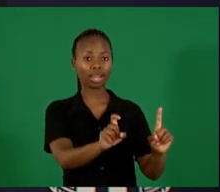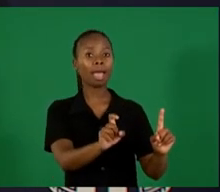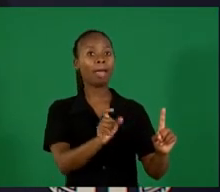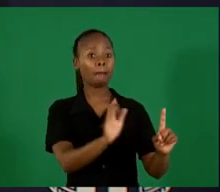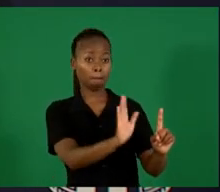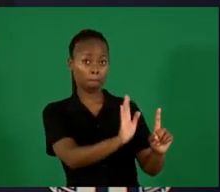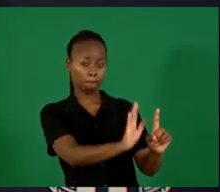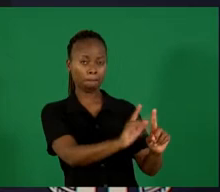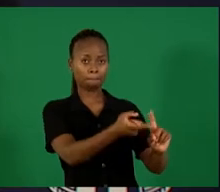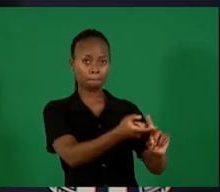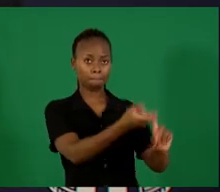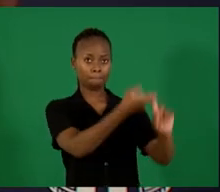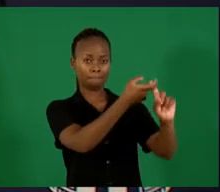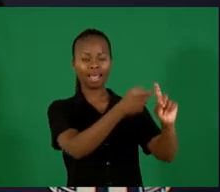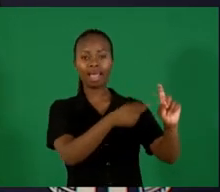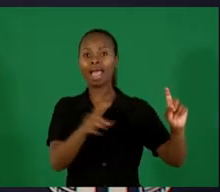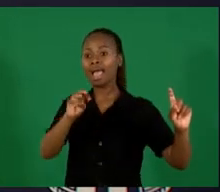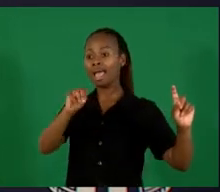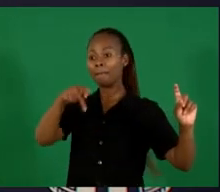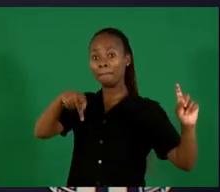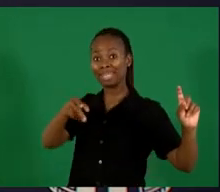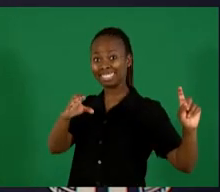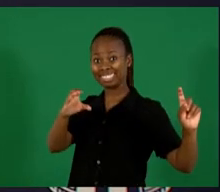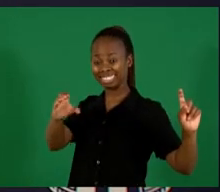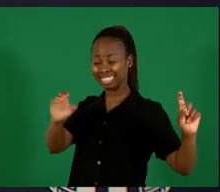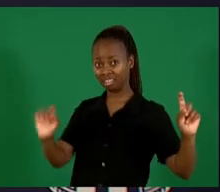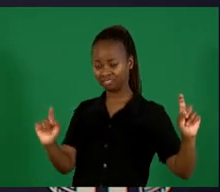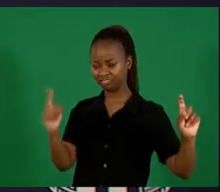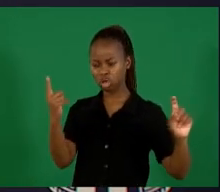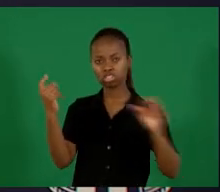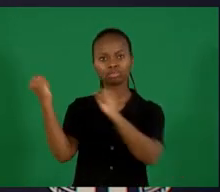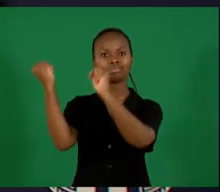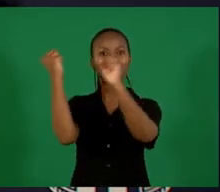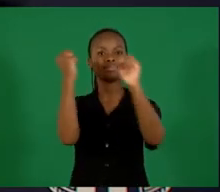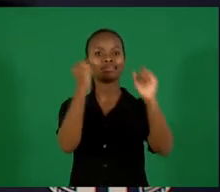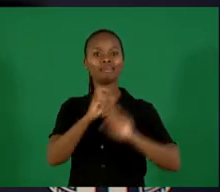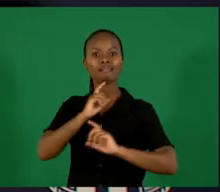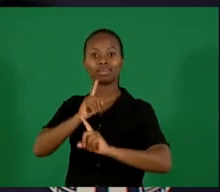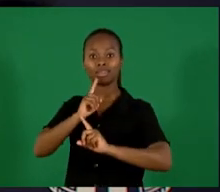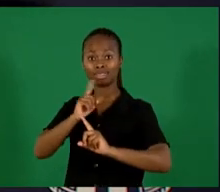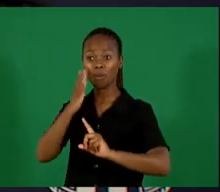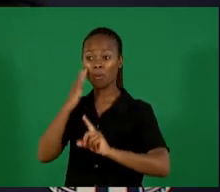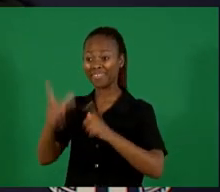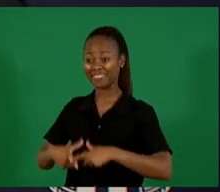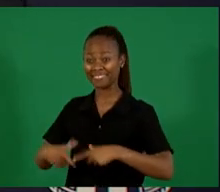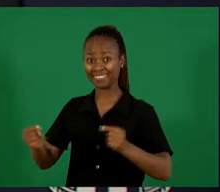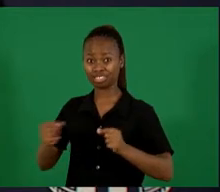the MPC. It will be the last one to be dealt with.